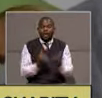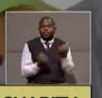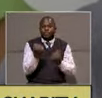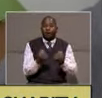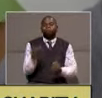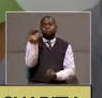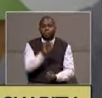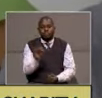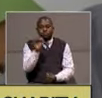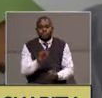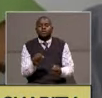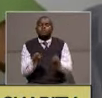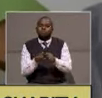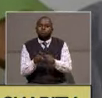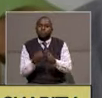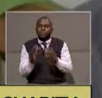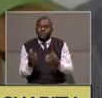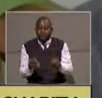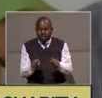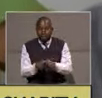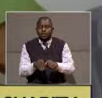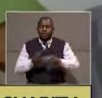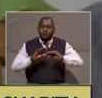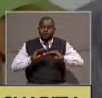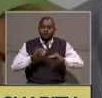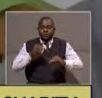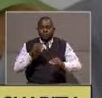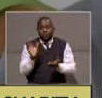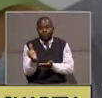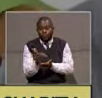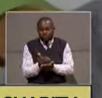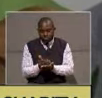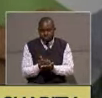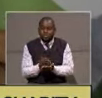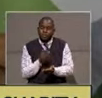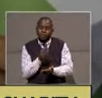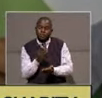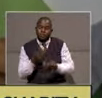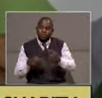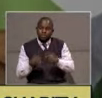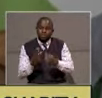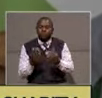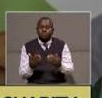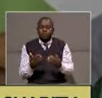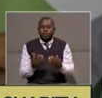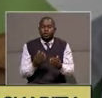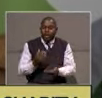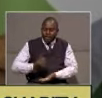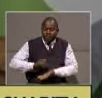as we'll also dedicate proceeds coming from the championship to assist